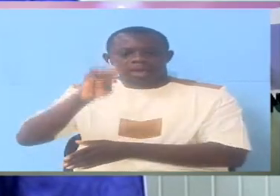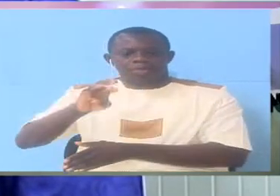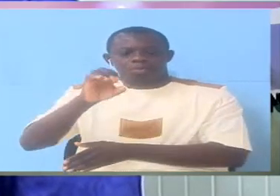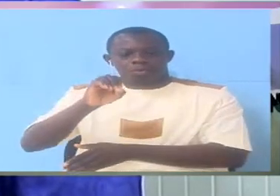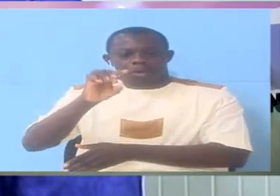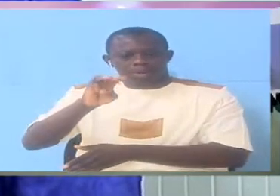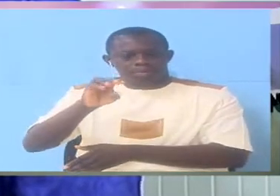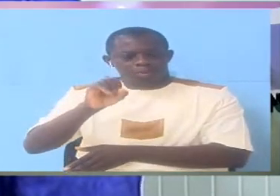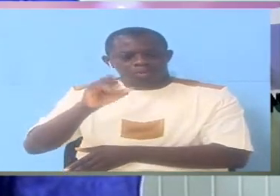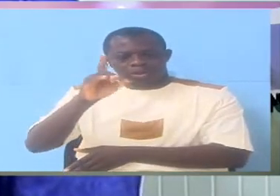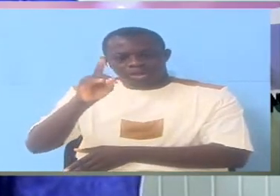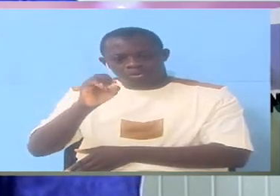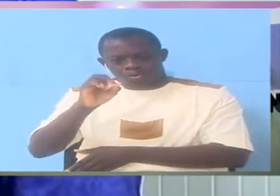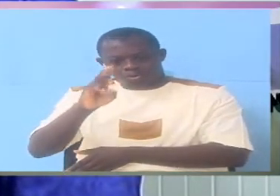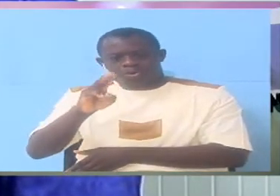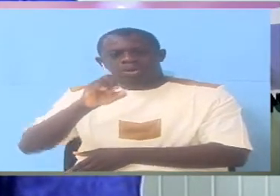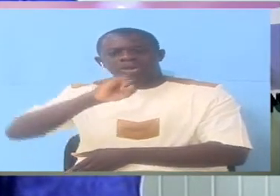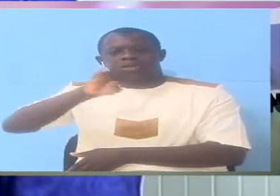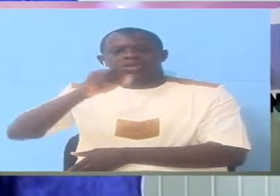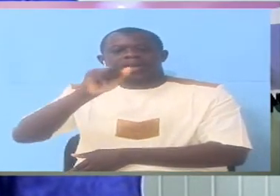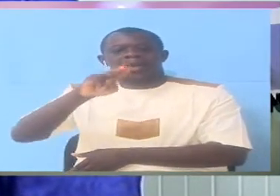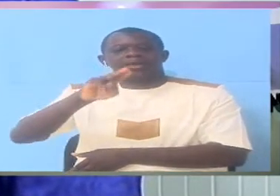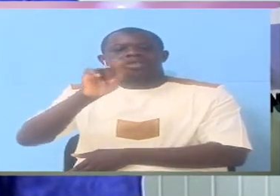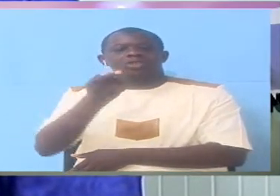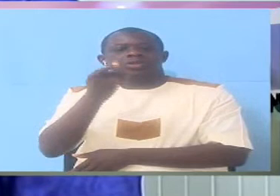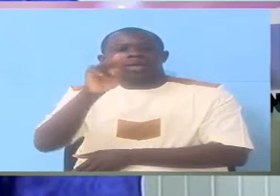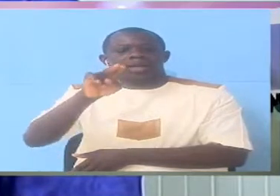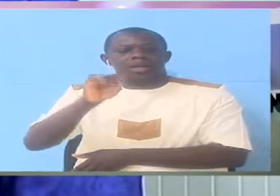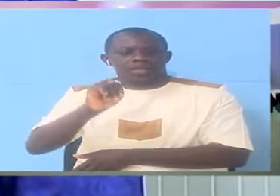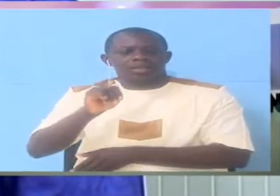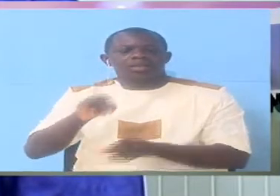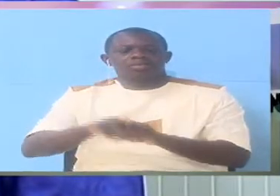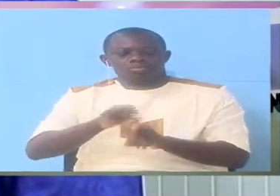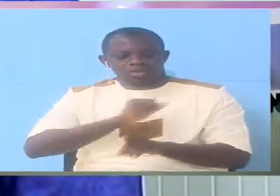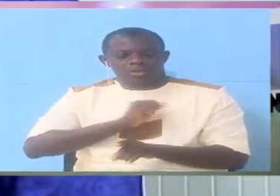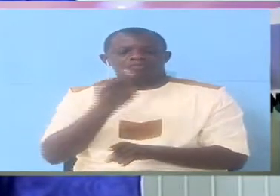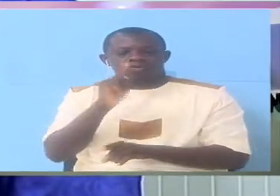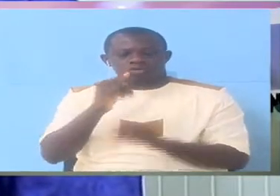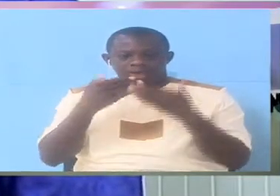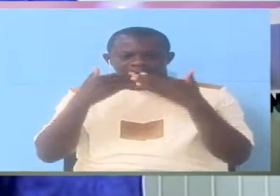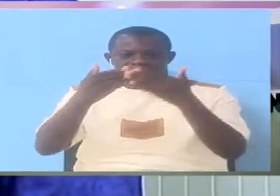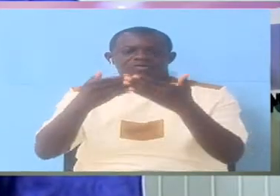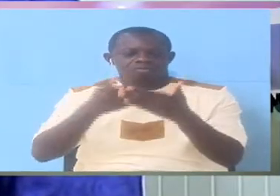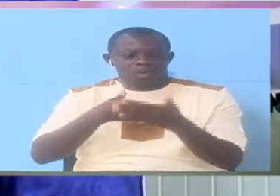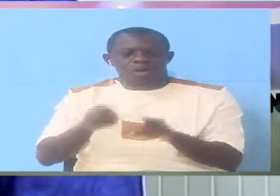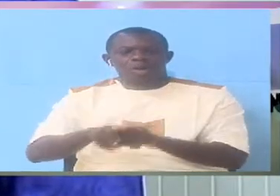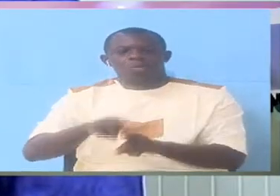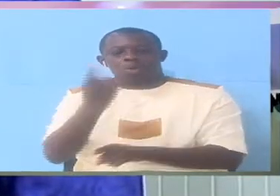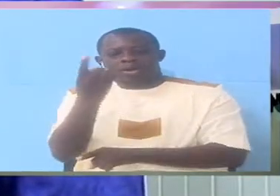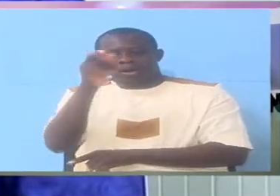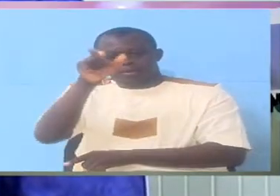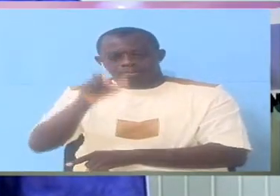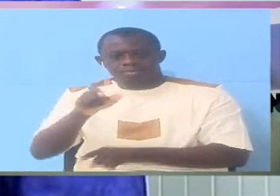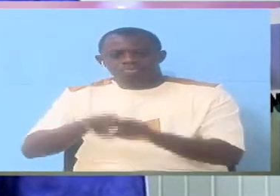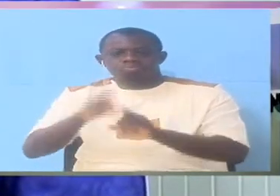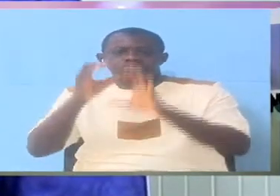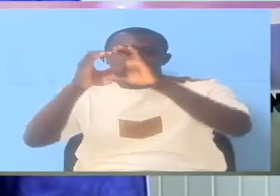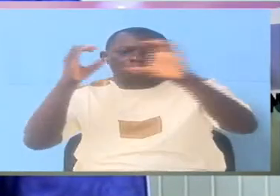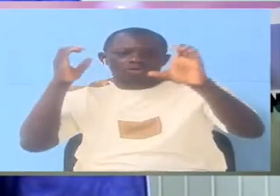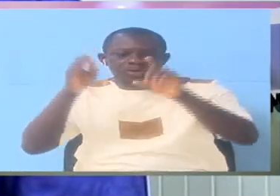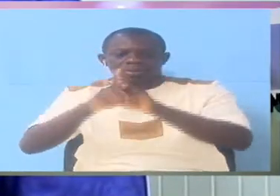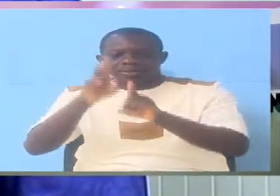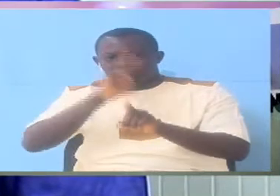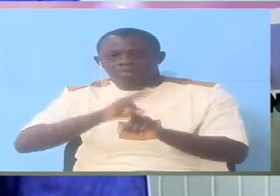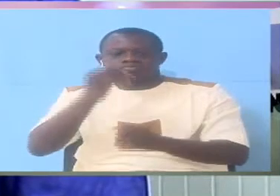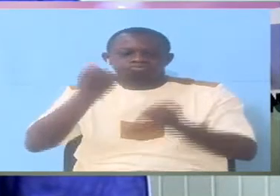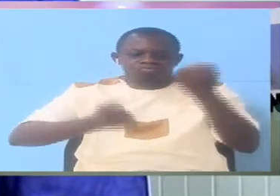another for you, bus killing samba badala. And he told me to take one bus to the port. But you